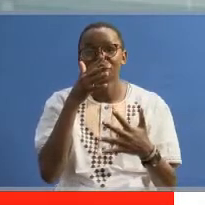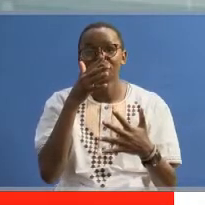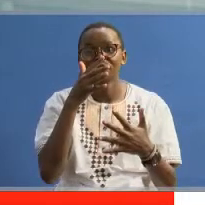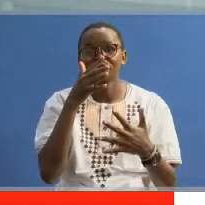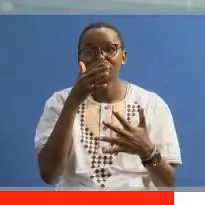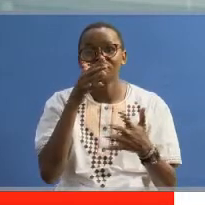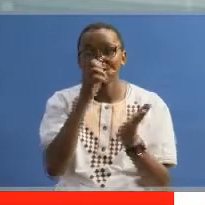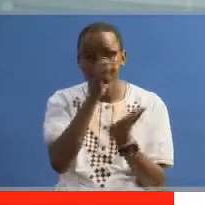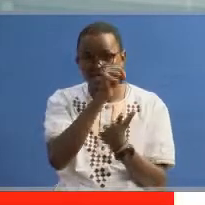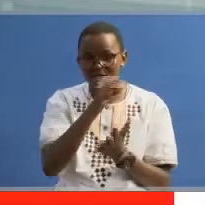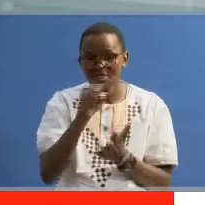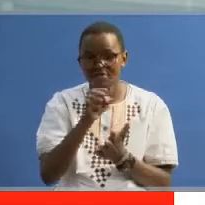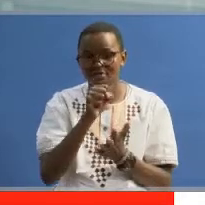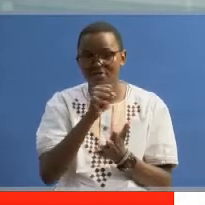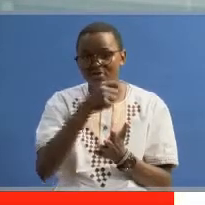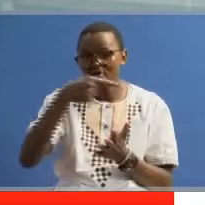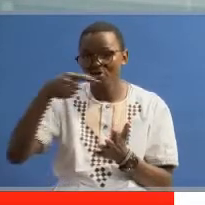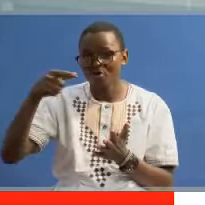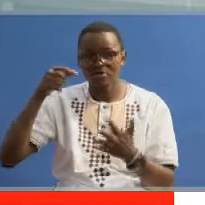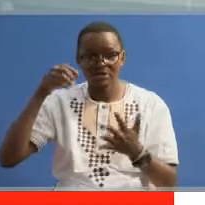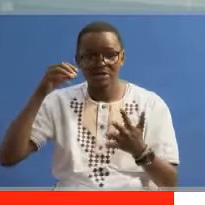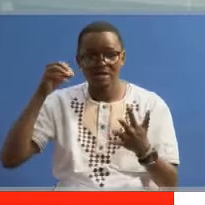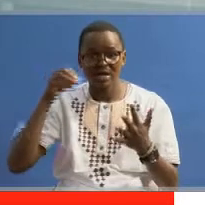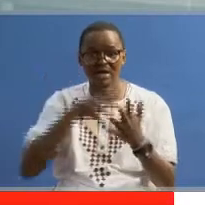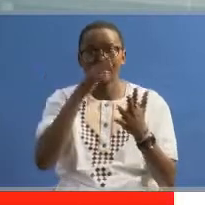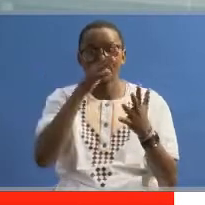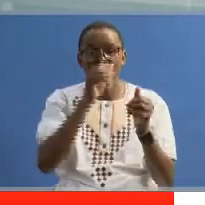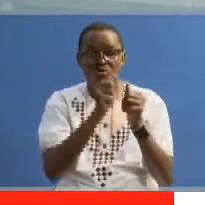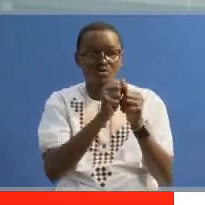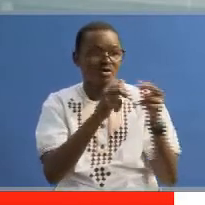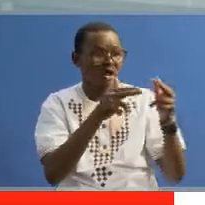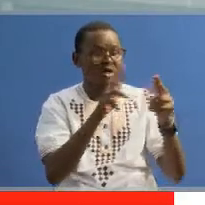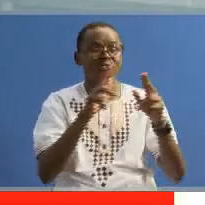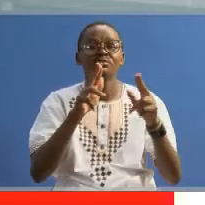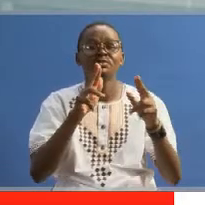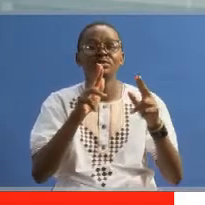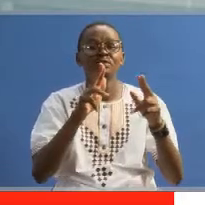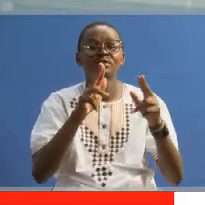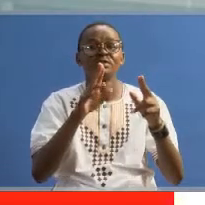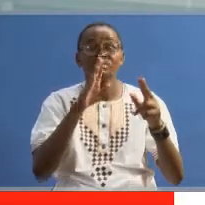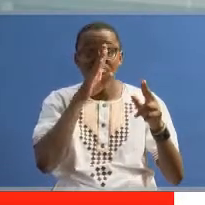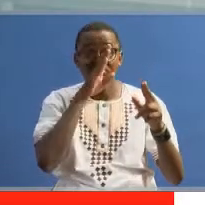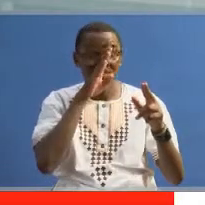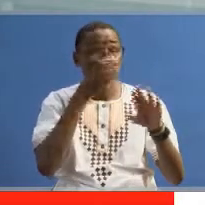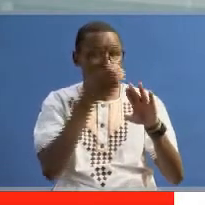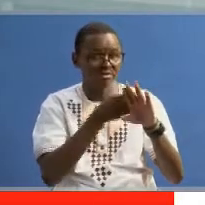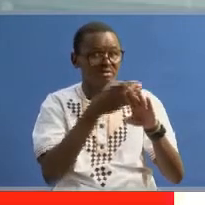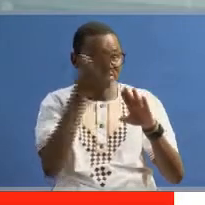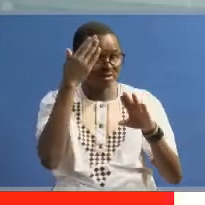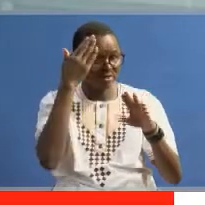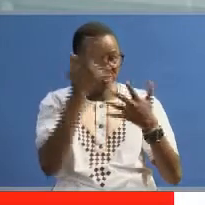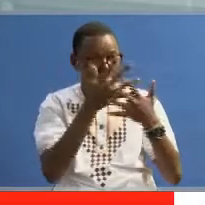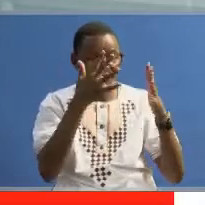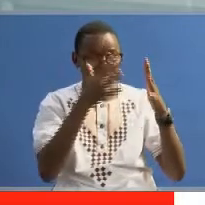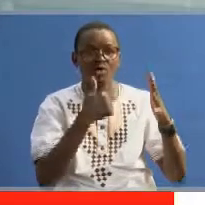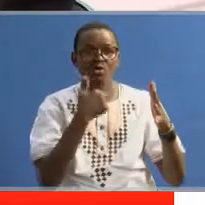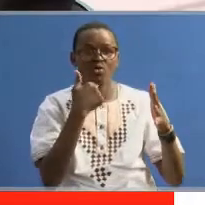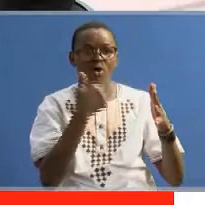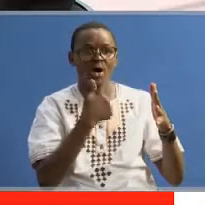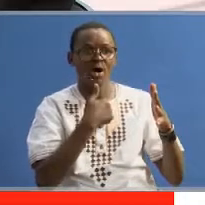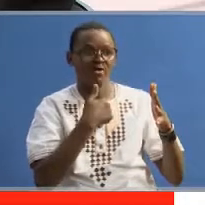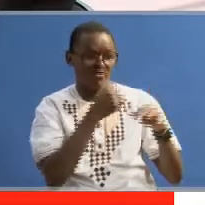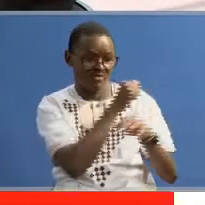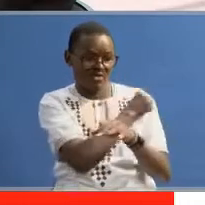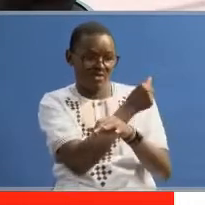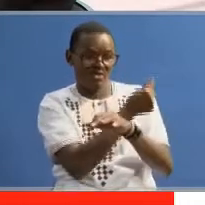arguably the state, you are going against somebody with a gun. It's going to be tough. It can't be easy. Somebody who appears to have